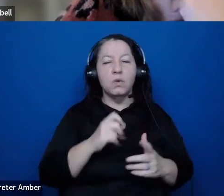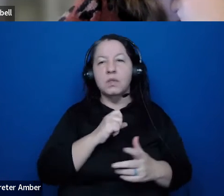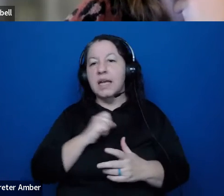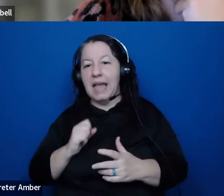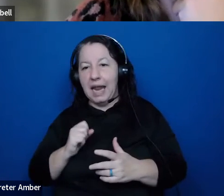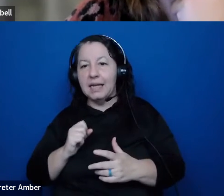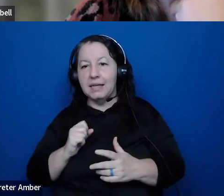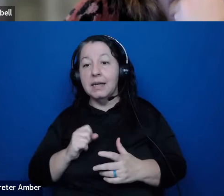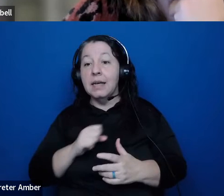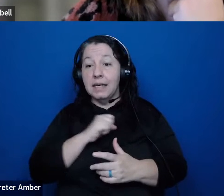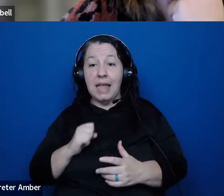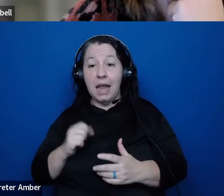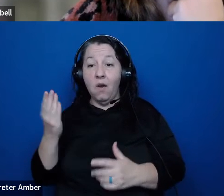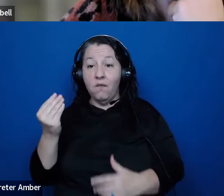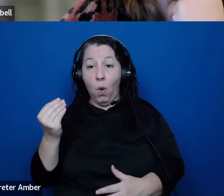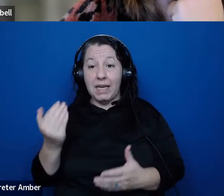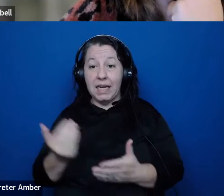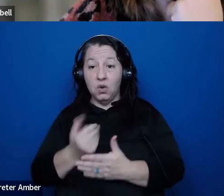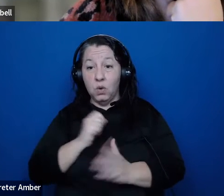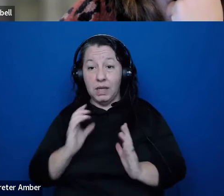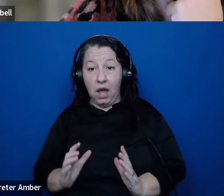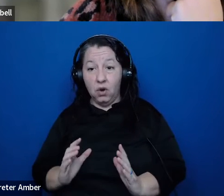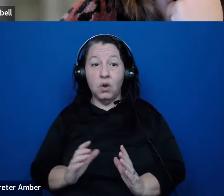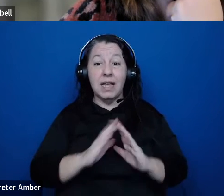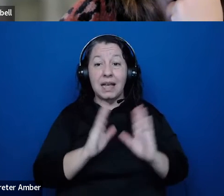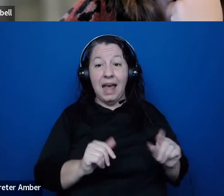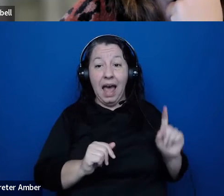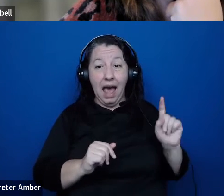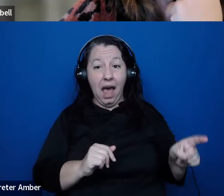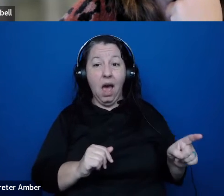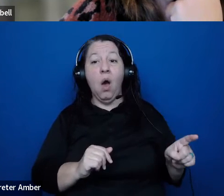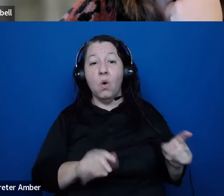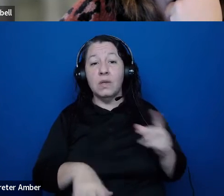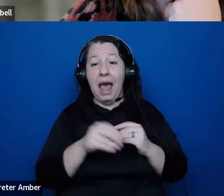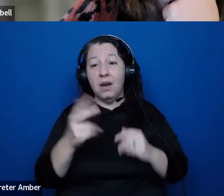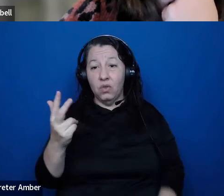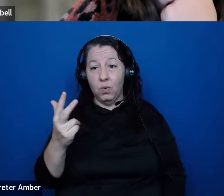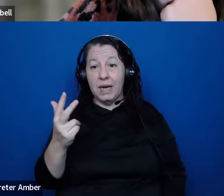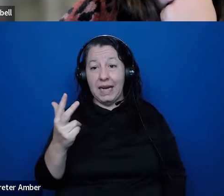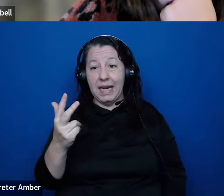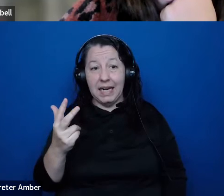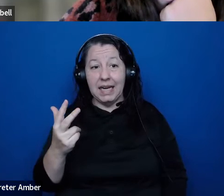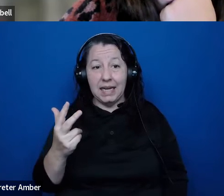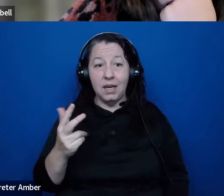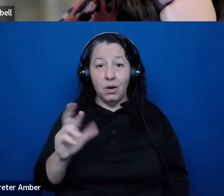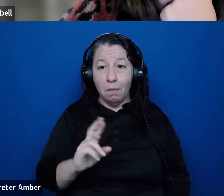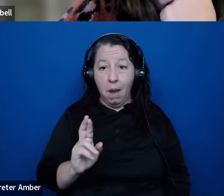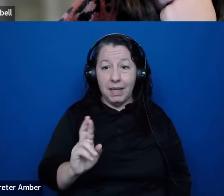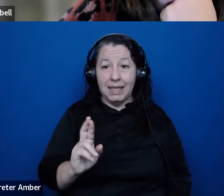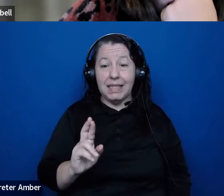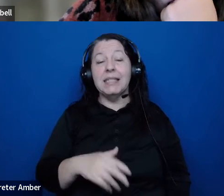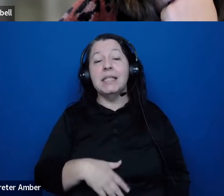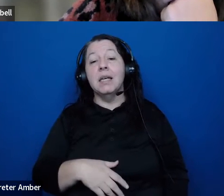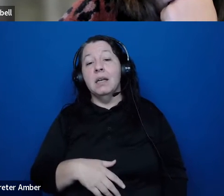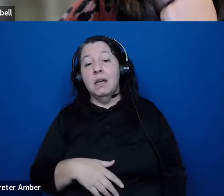have 14 new senators. Over in the House, the Iowa House picked up 3 Republicans. So they